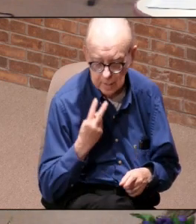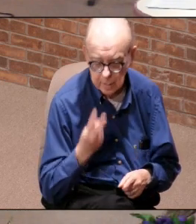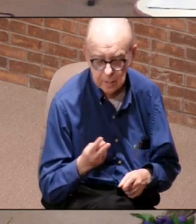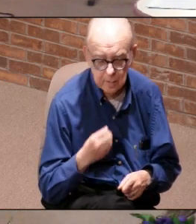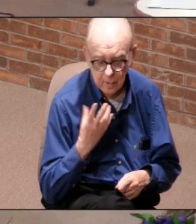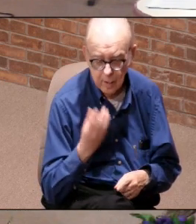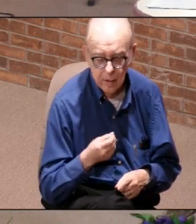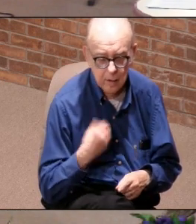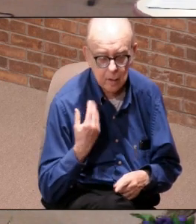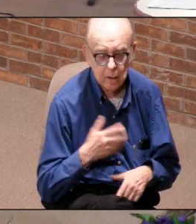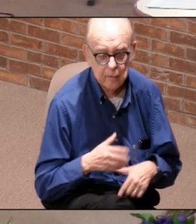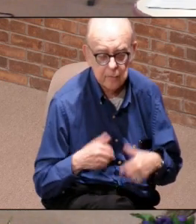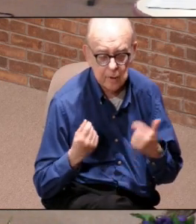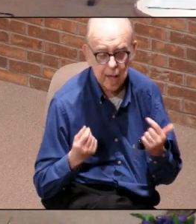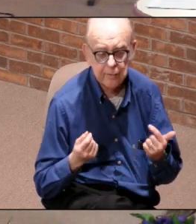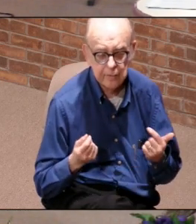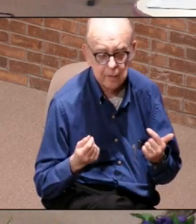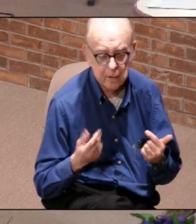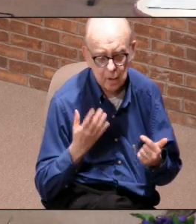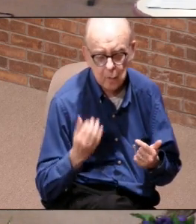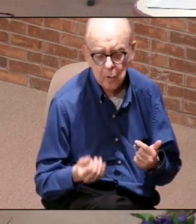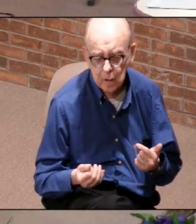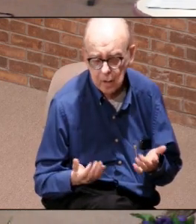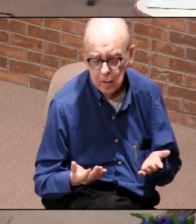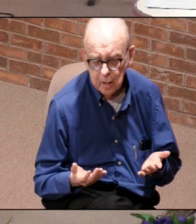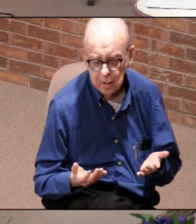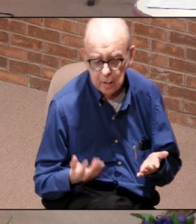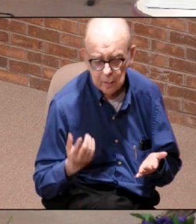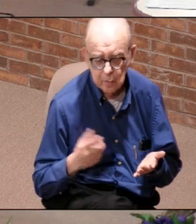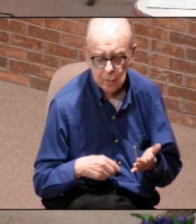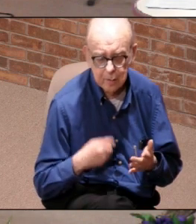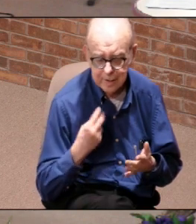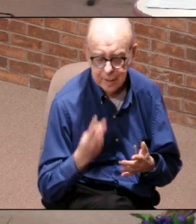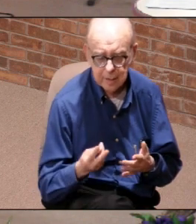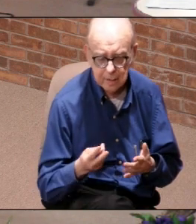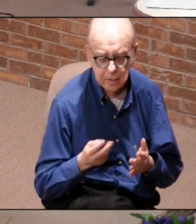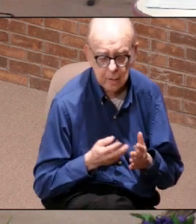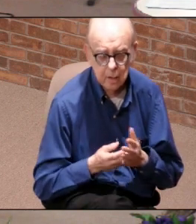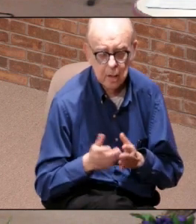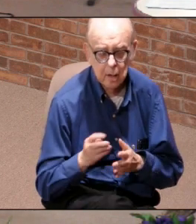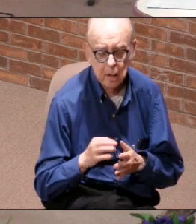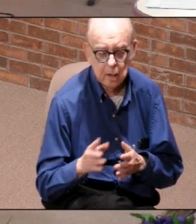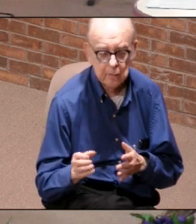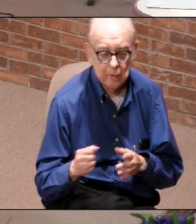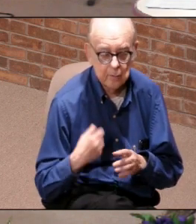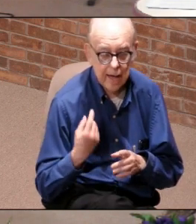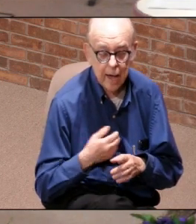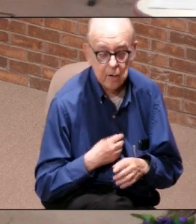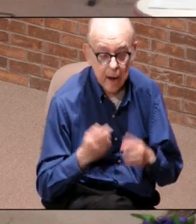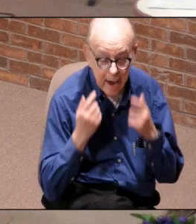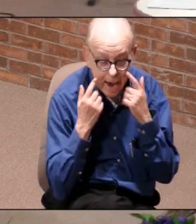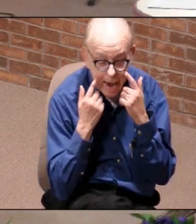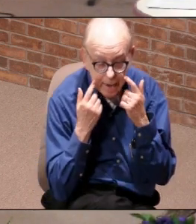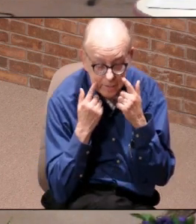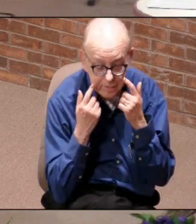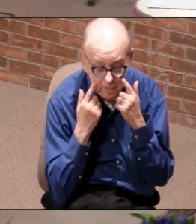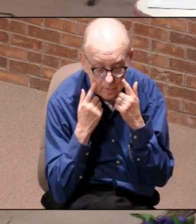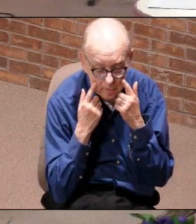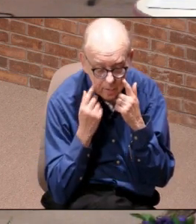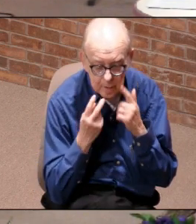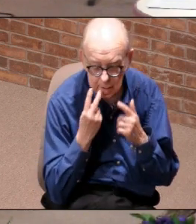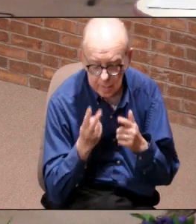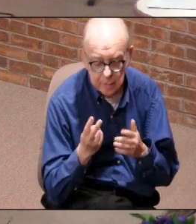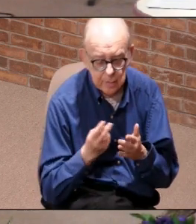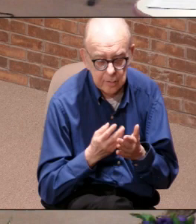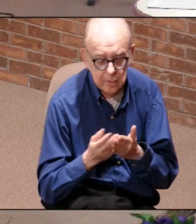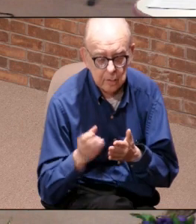the beauty of our life because what we're seeing is through the lens of our eyes. We're not